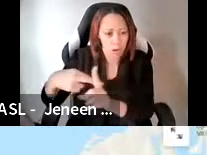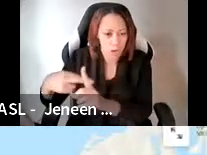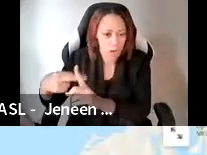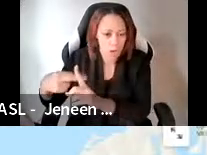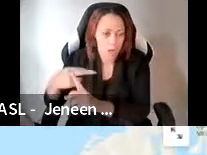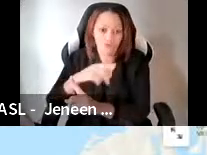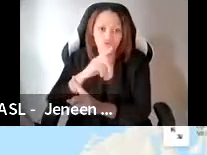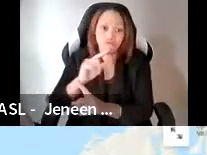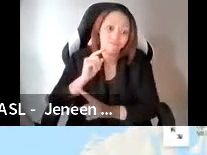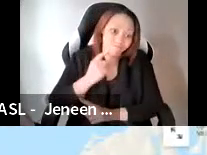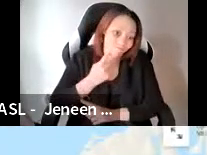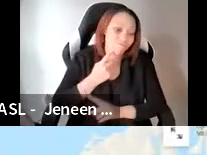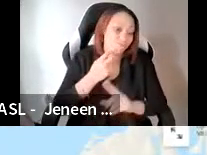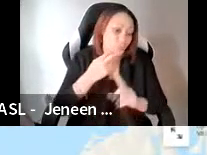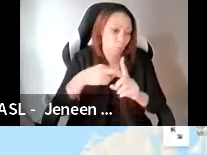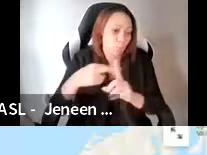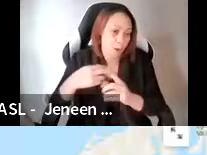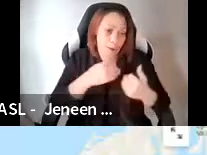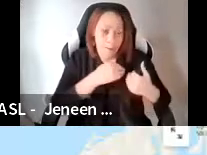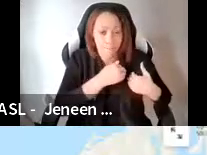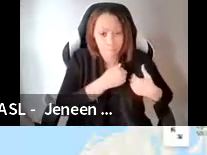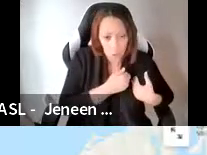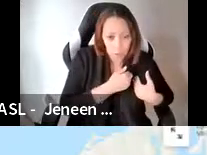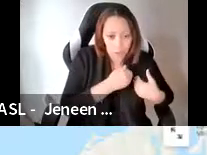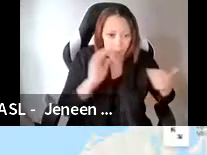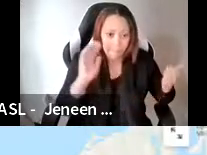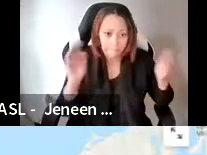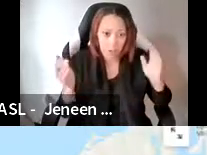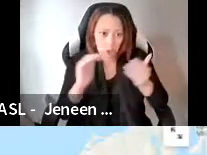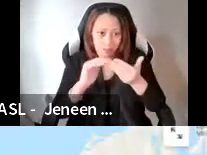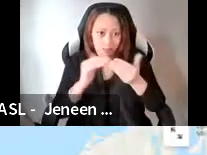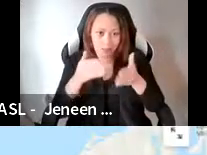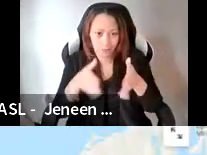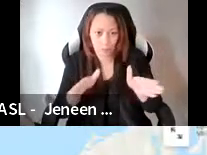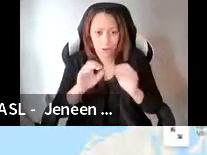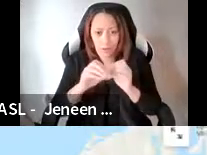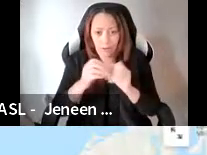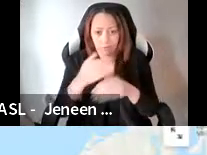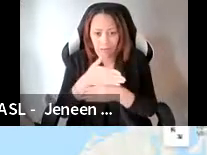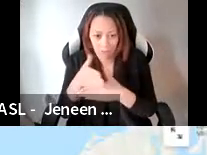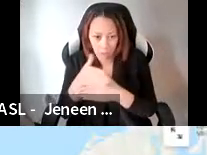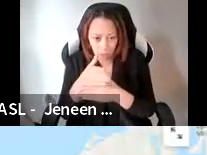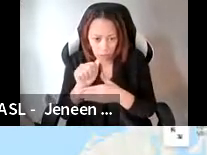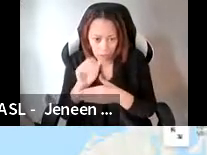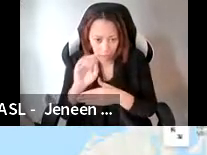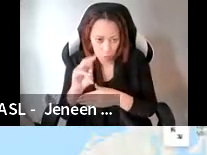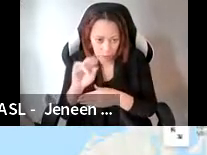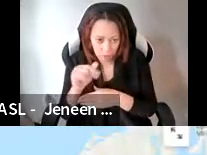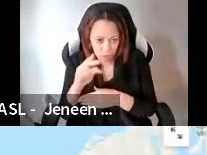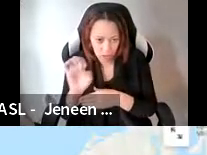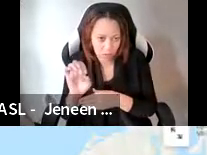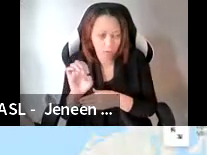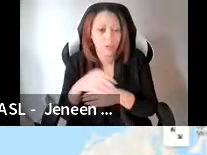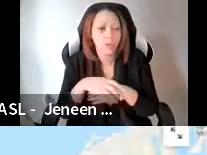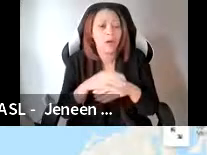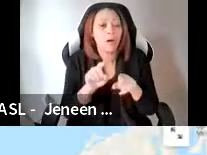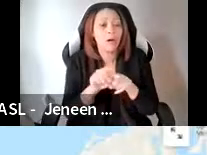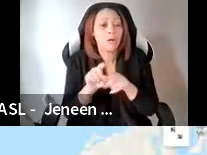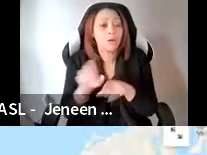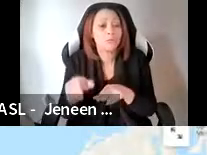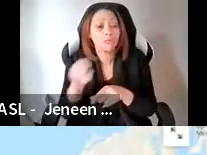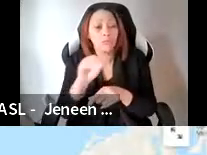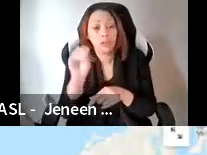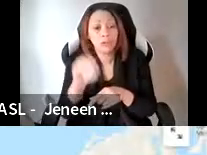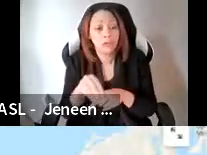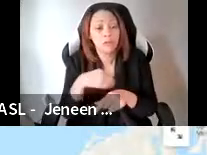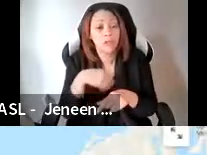burden as compared to the citywide average. In other words, there's a certain percentage of all New York households that